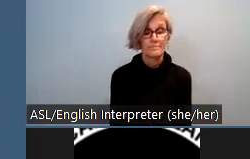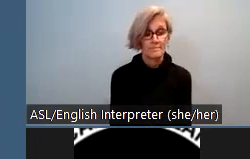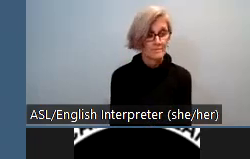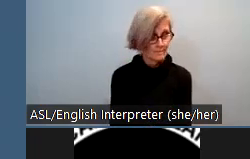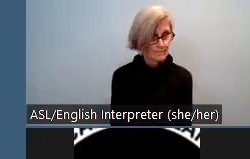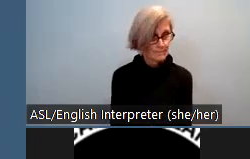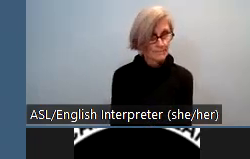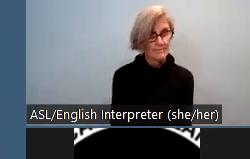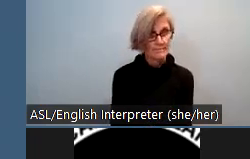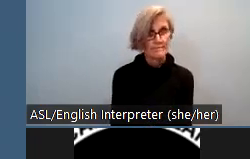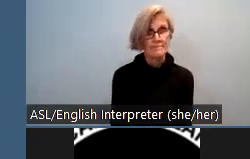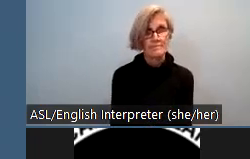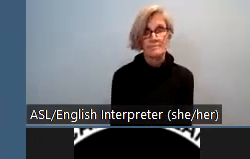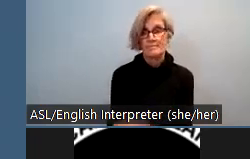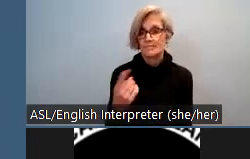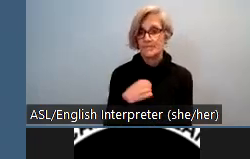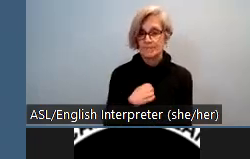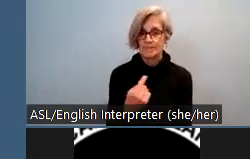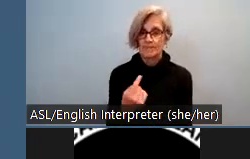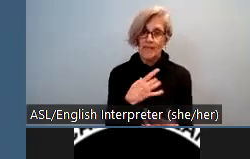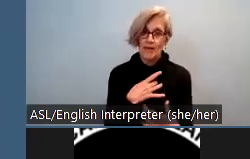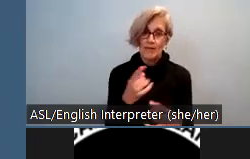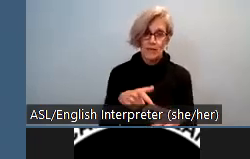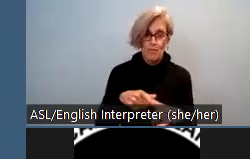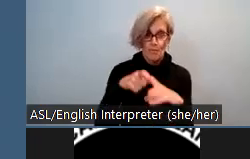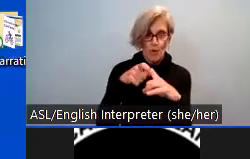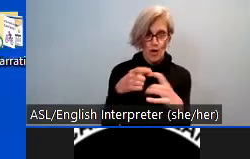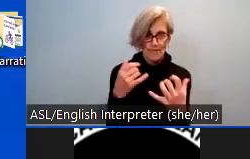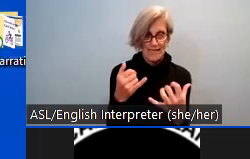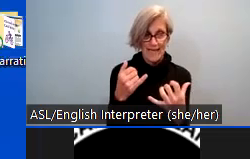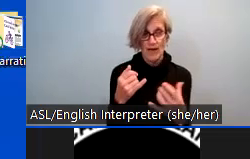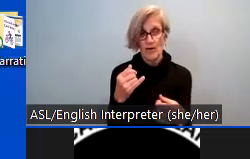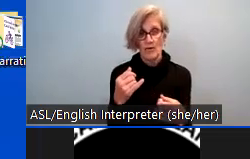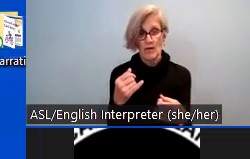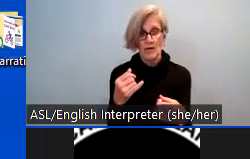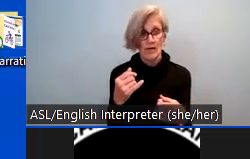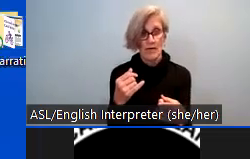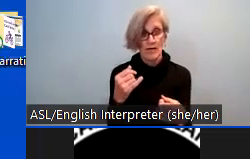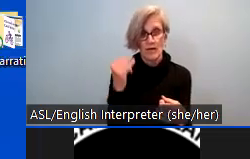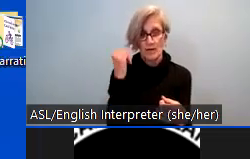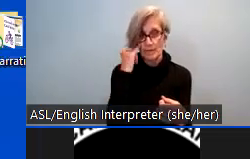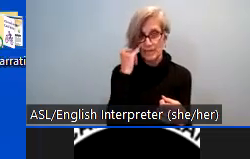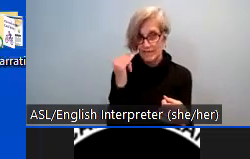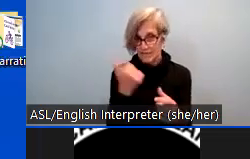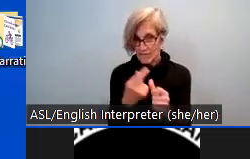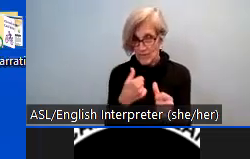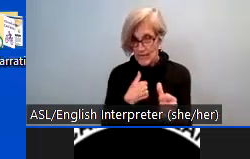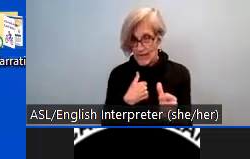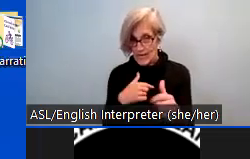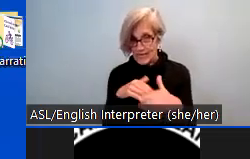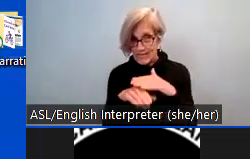And I'd like to pause at this point to see if folks have access to the chat now and are able to